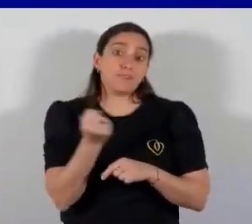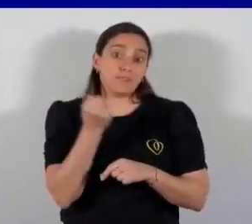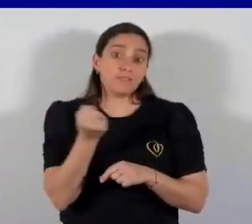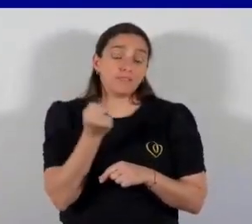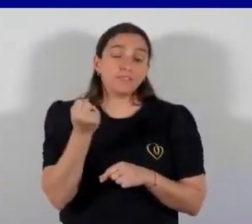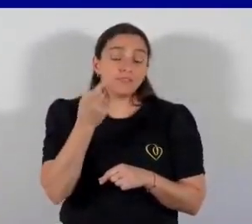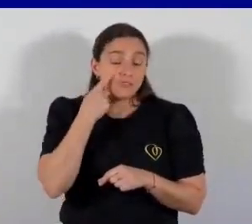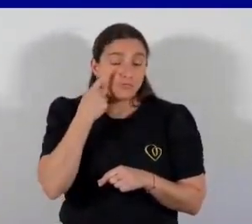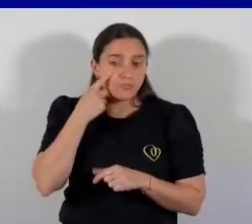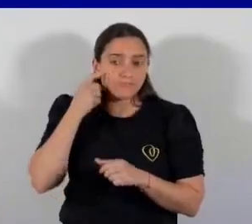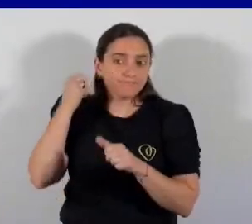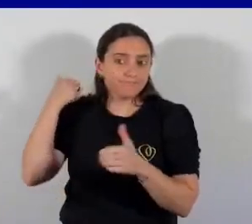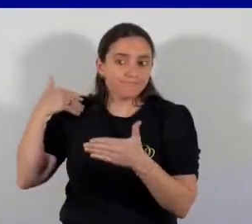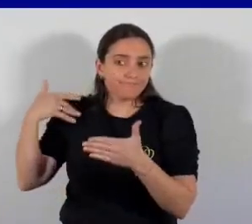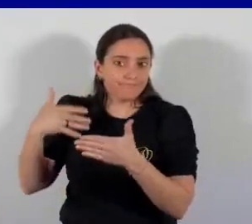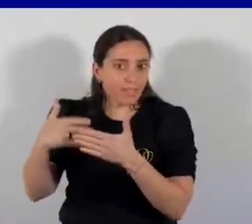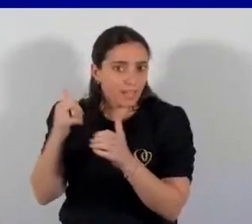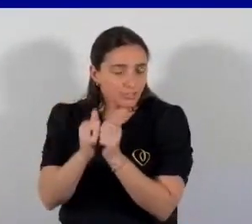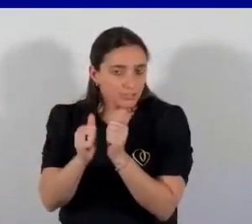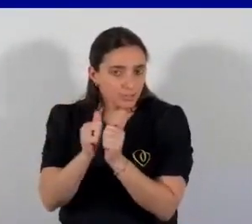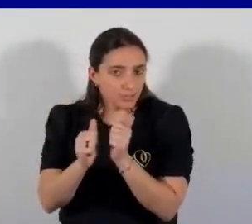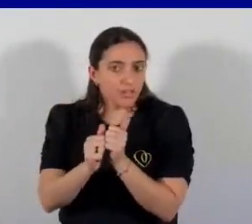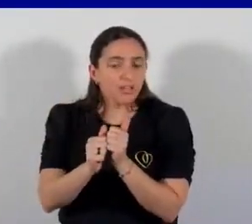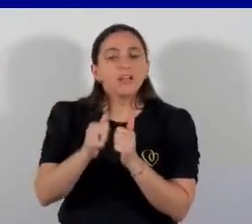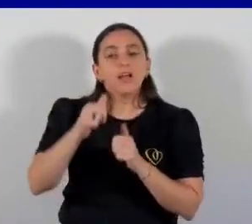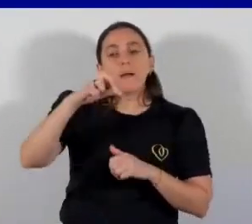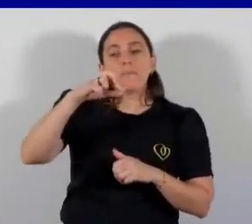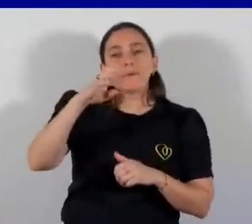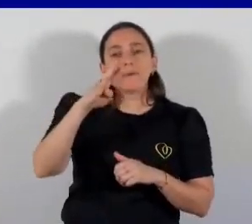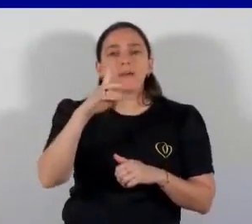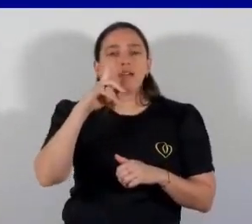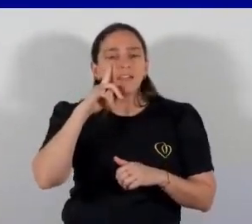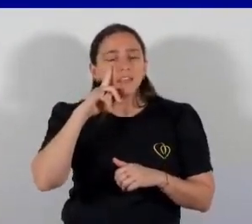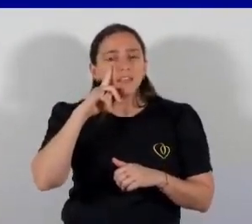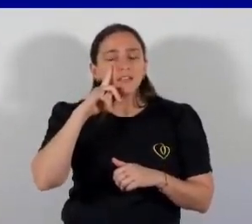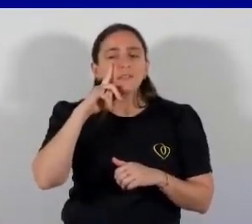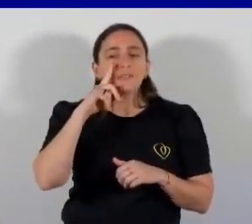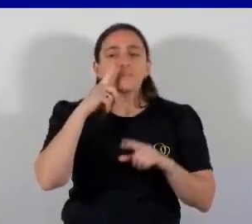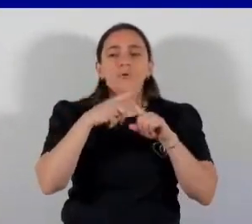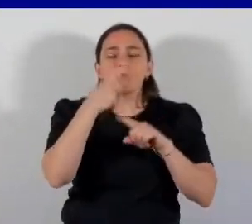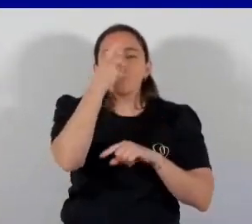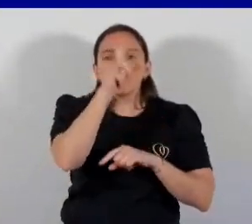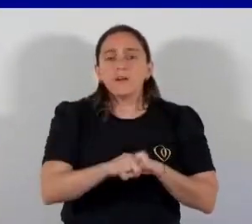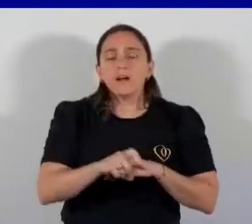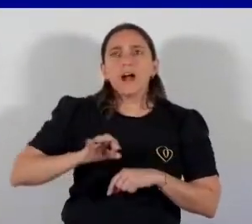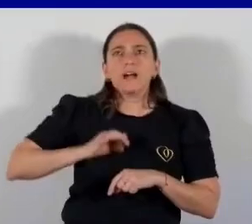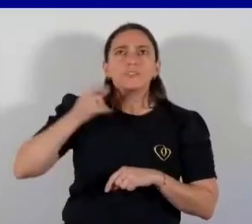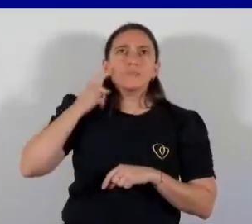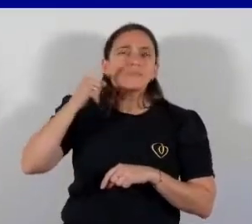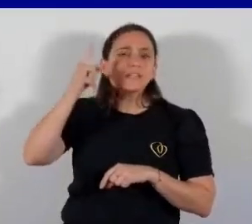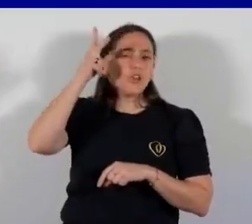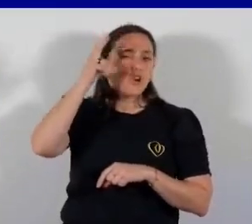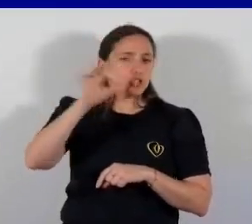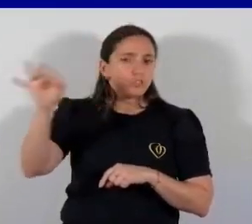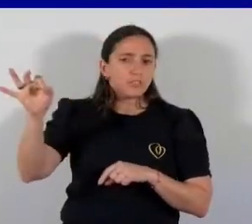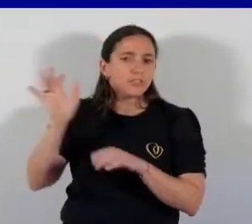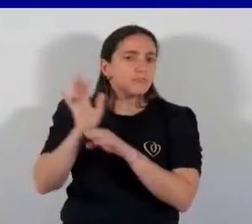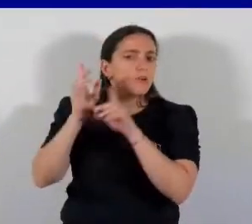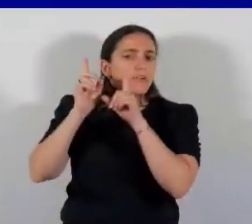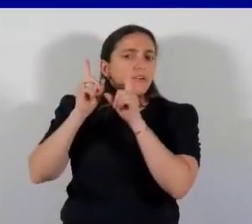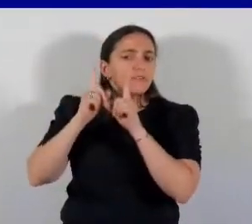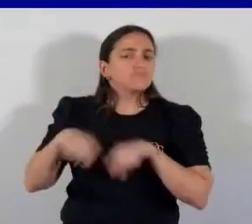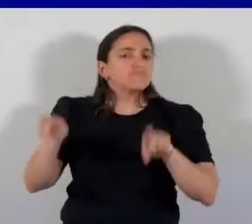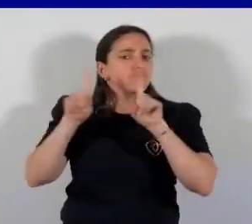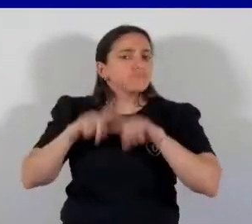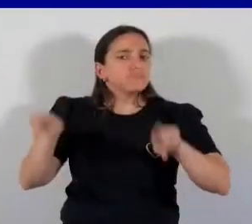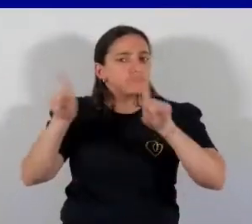very important element, Básicamente el PBI per cápita hasta el año basically the GDP per capita until the year 1800 was practically